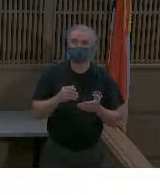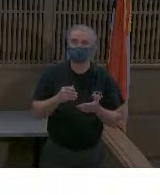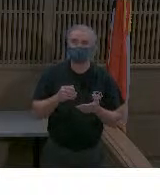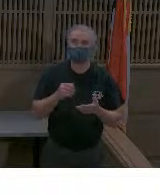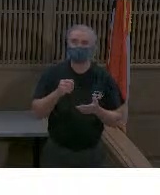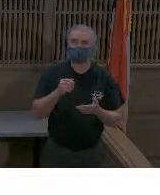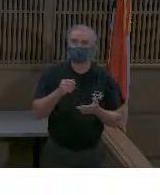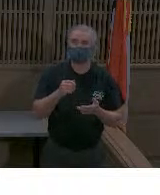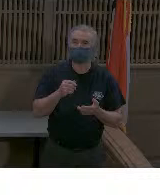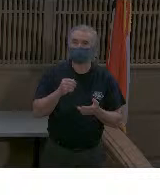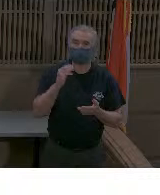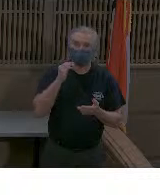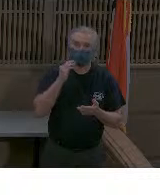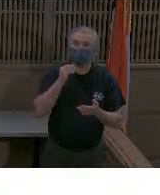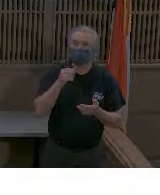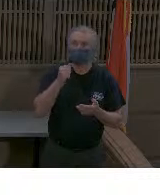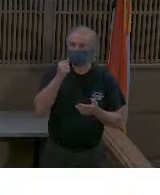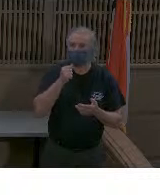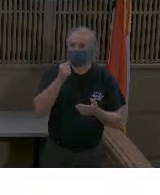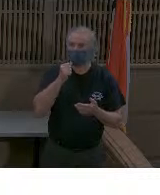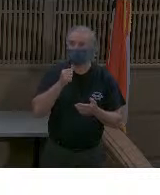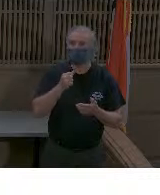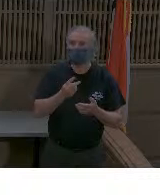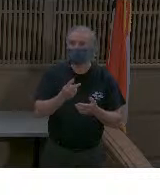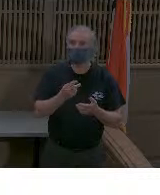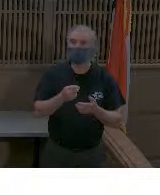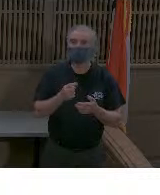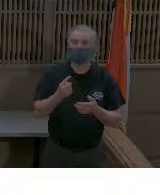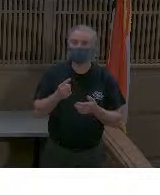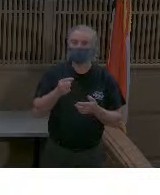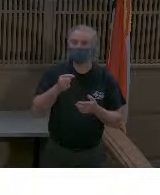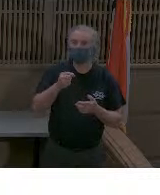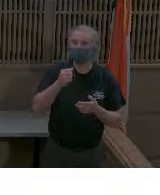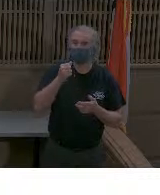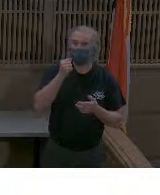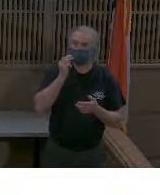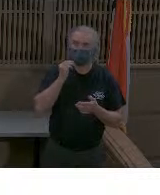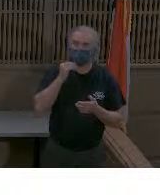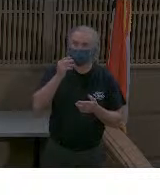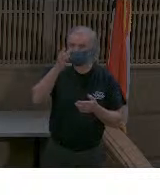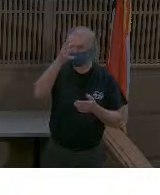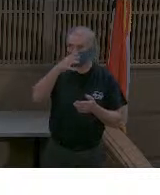Latino female, 2 Latino males,